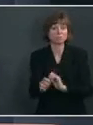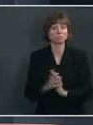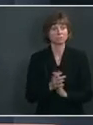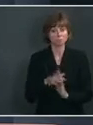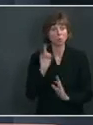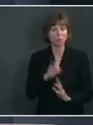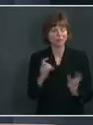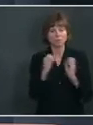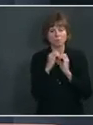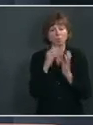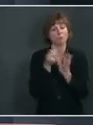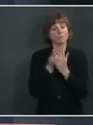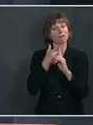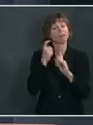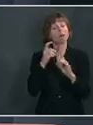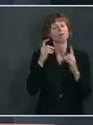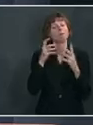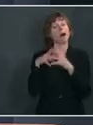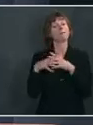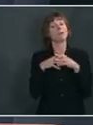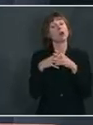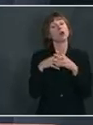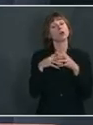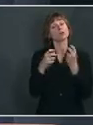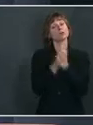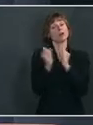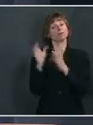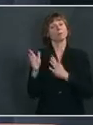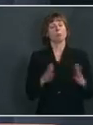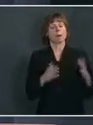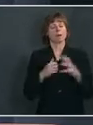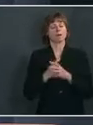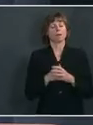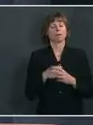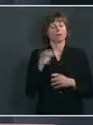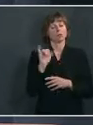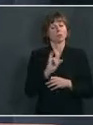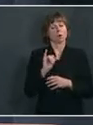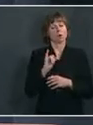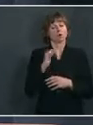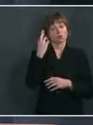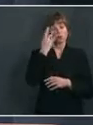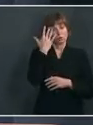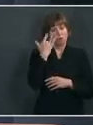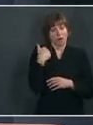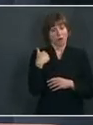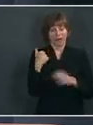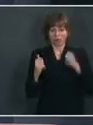through the American Rescue Plan, but also one of the reasons why we plan to have an aggressive